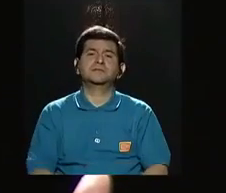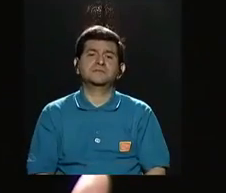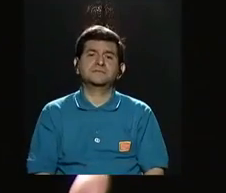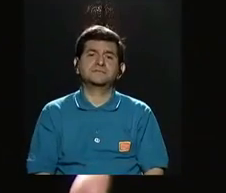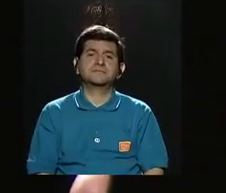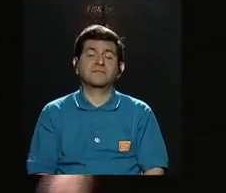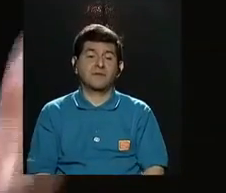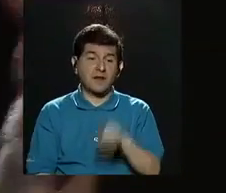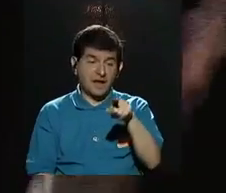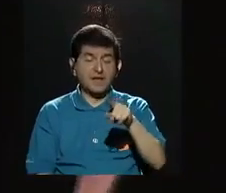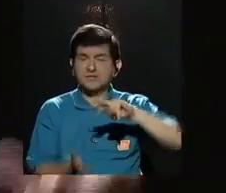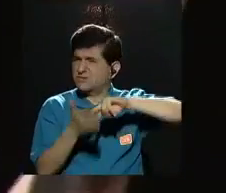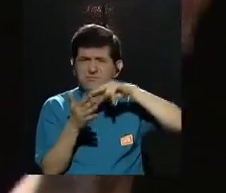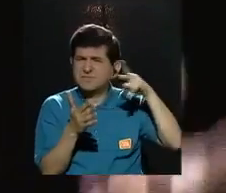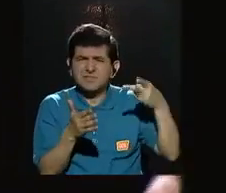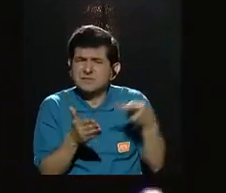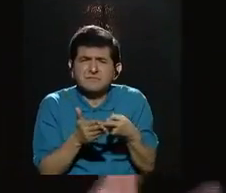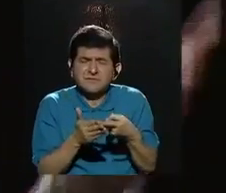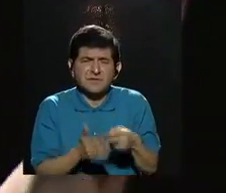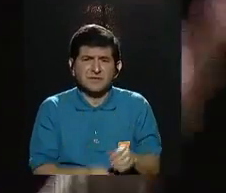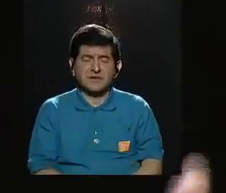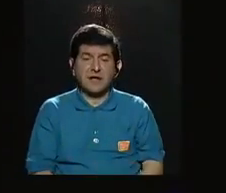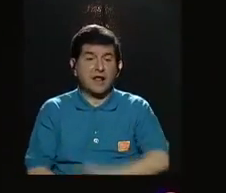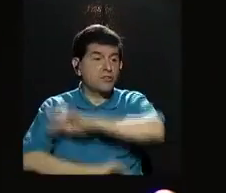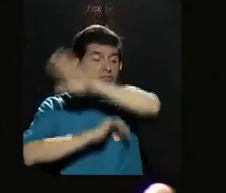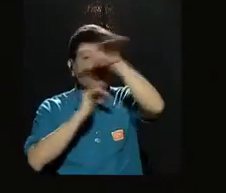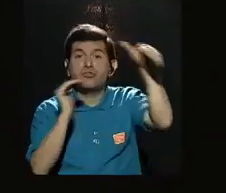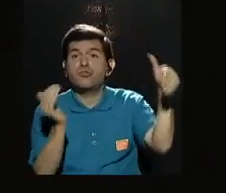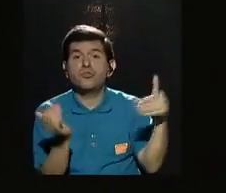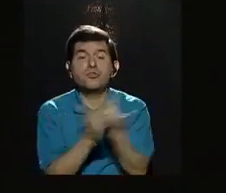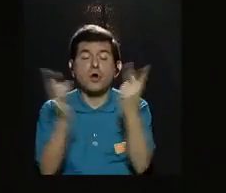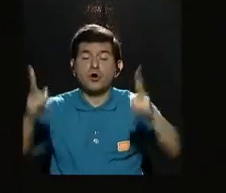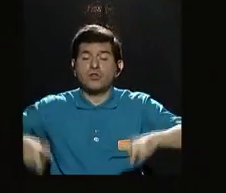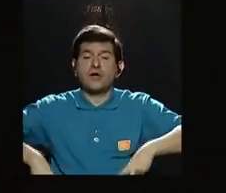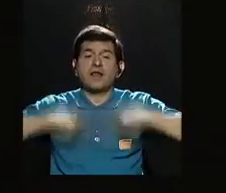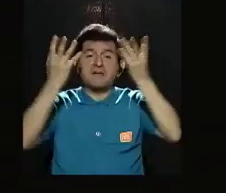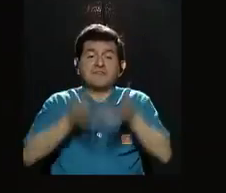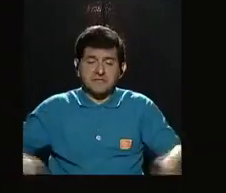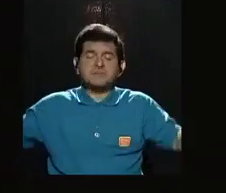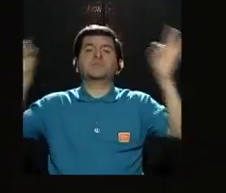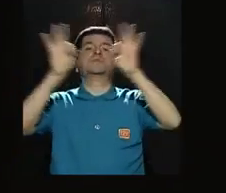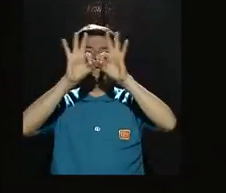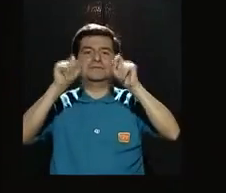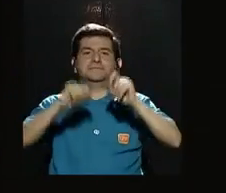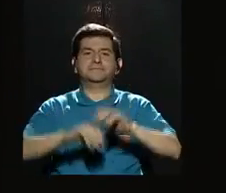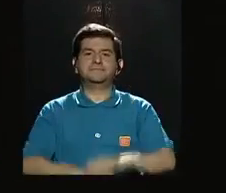mean that all lives matter.